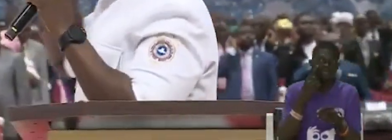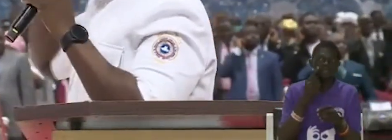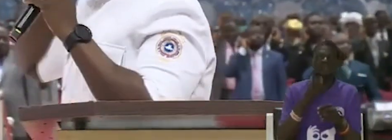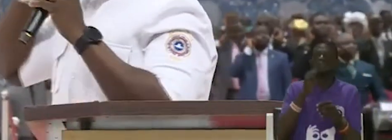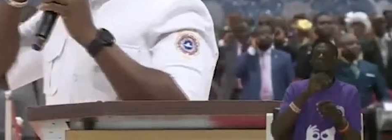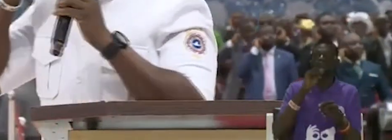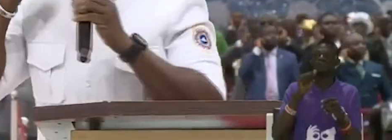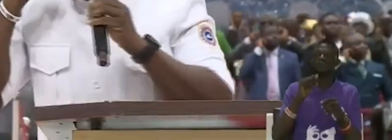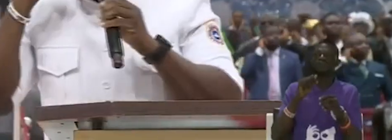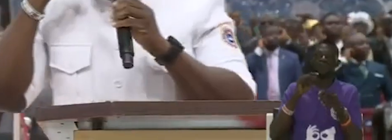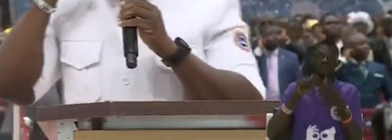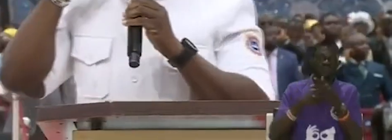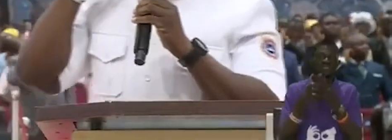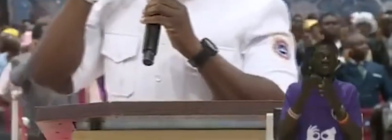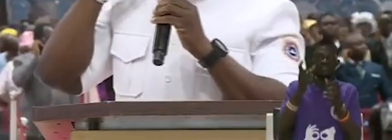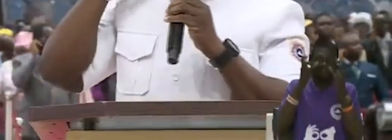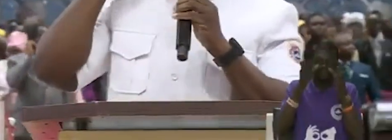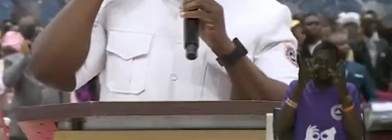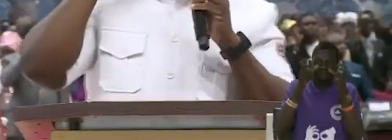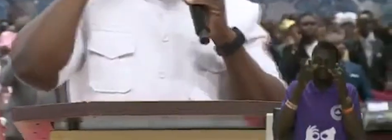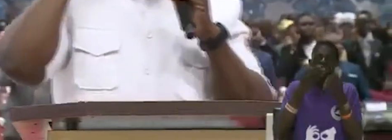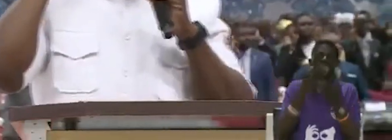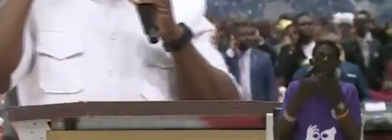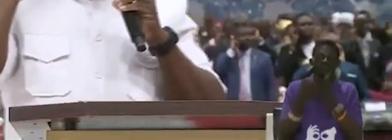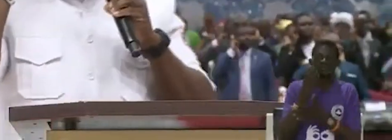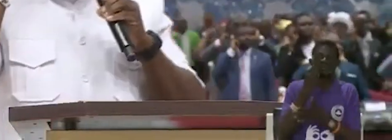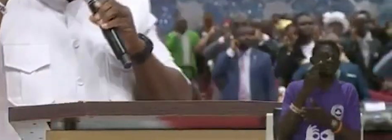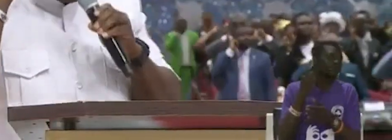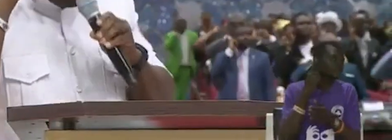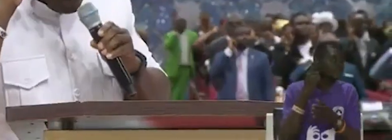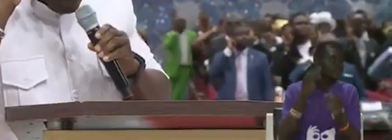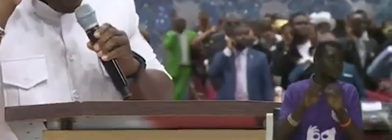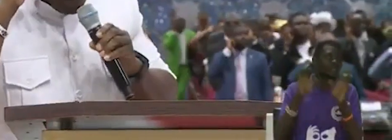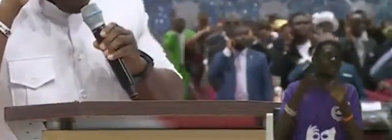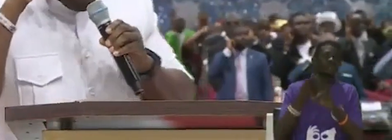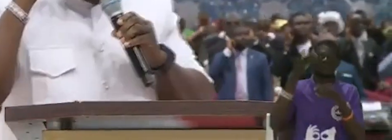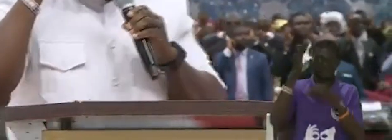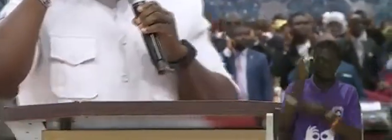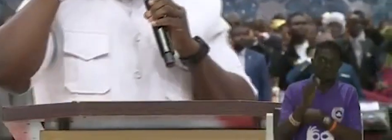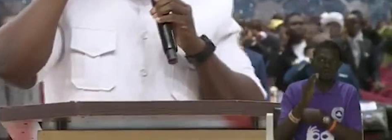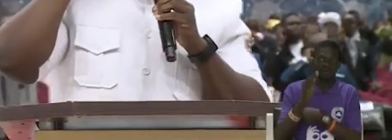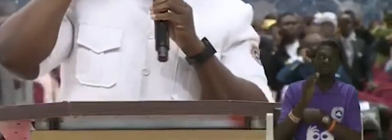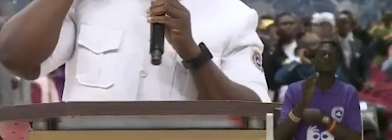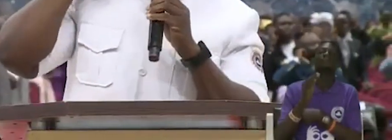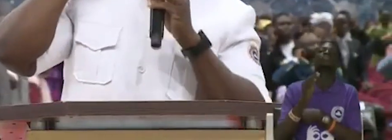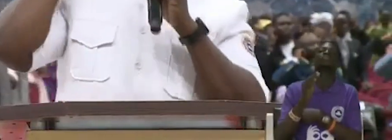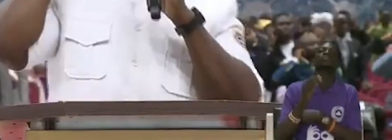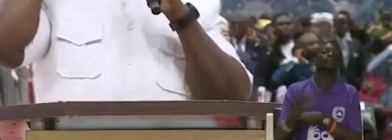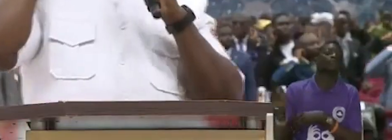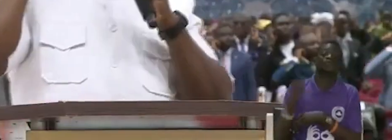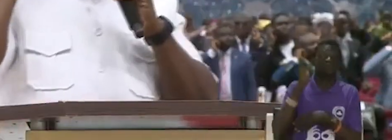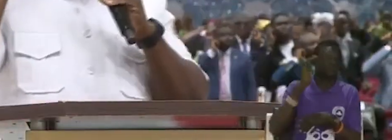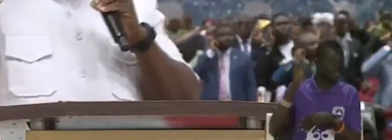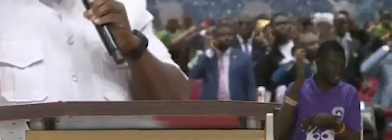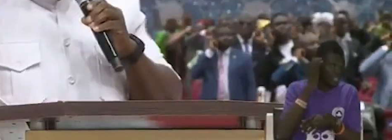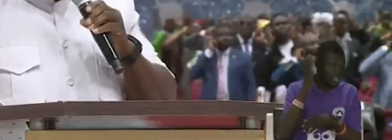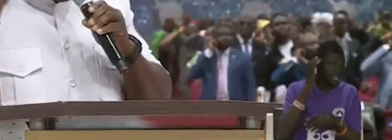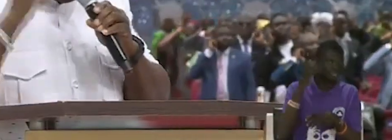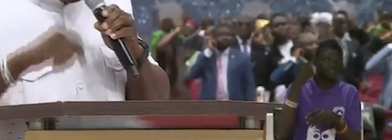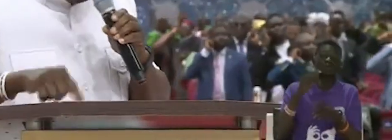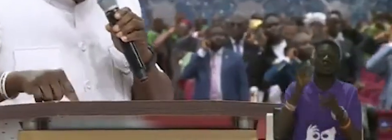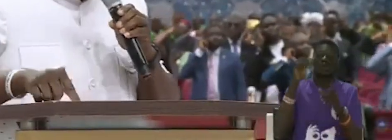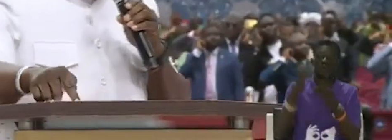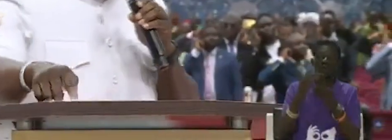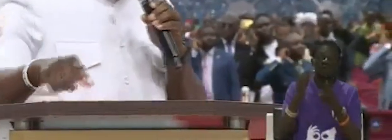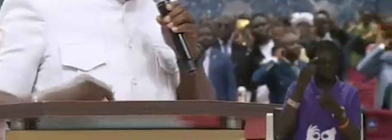good news from now. You will hear clearly from God. You will hear the word for you in this